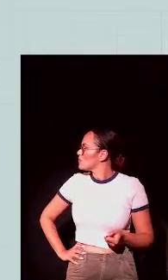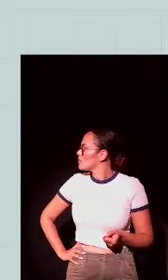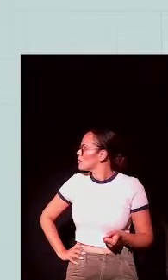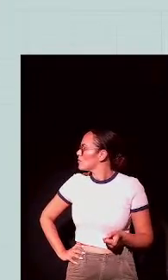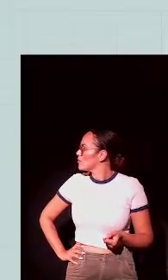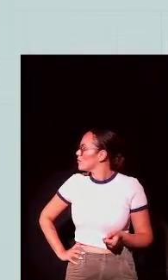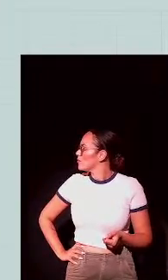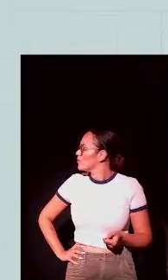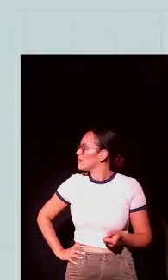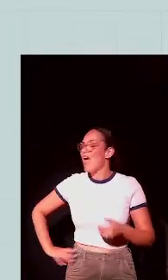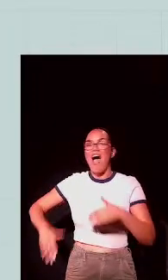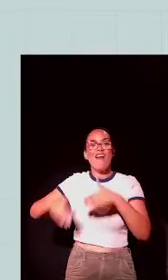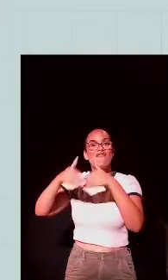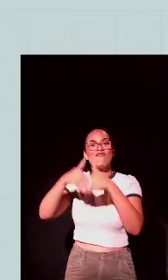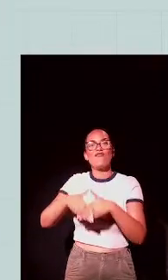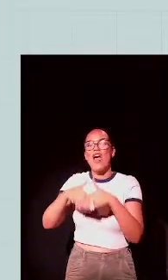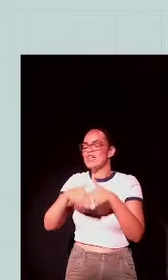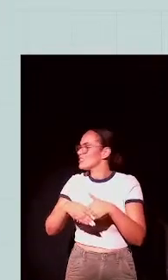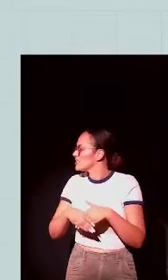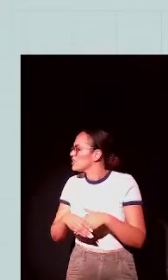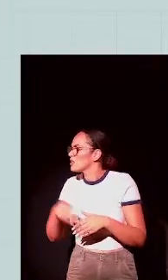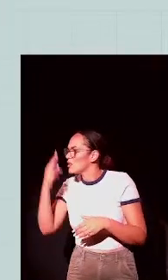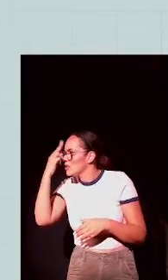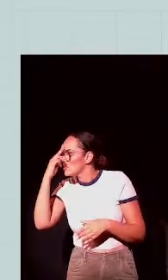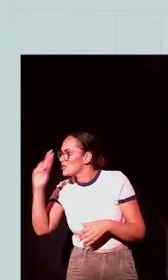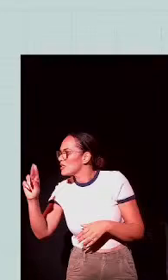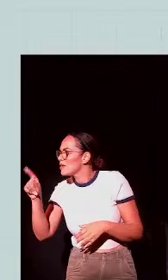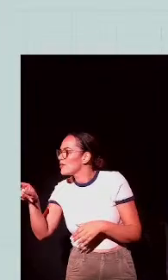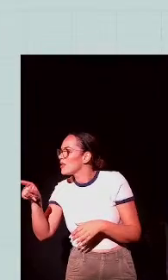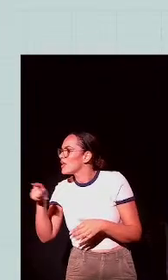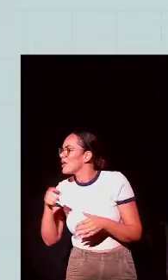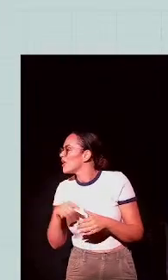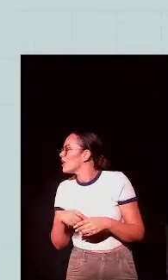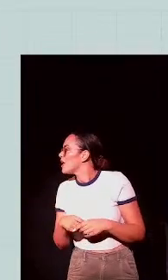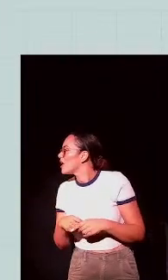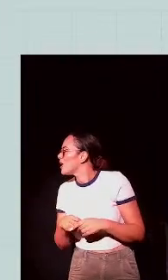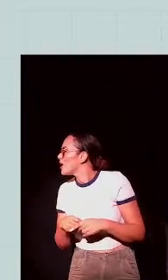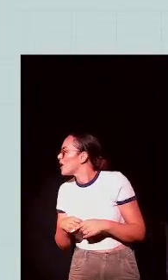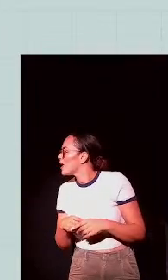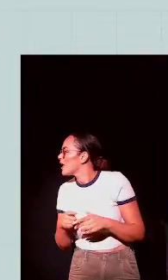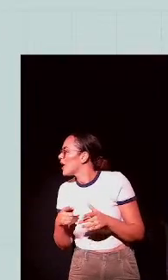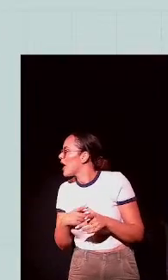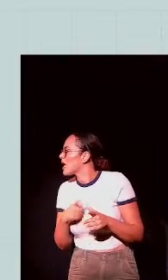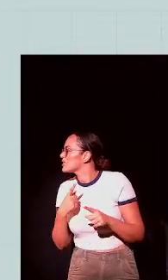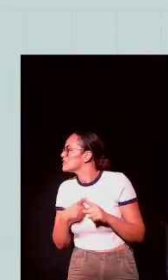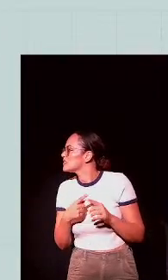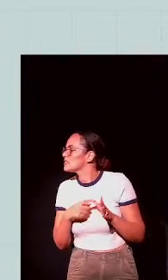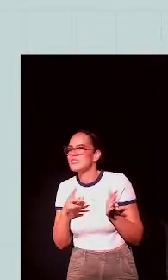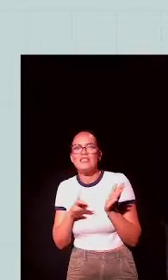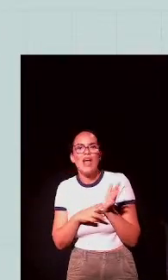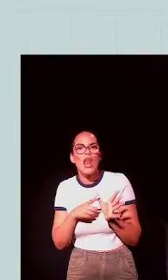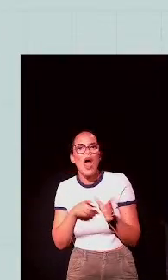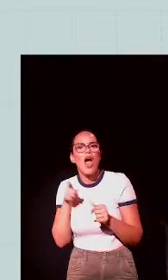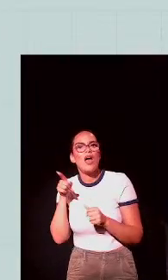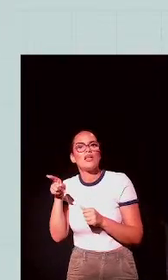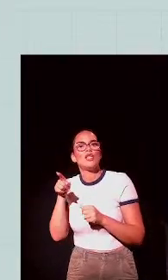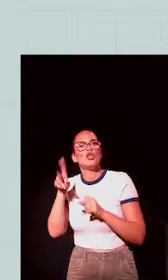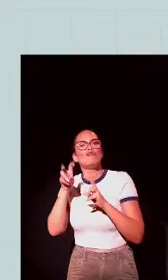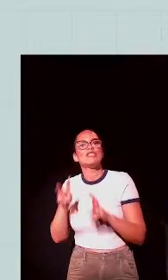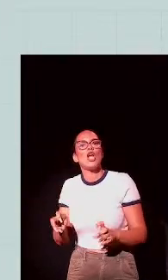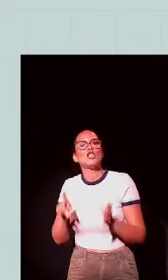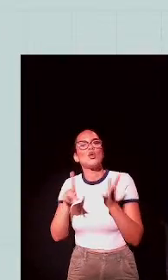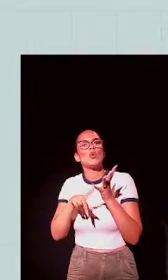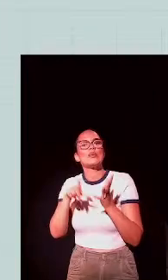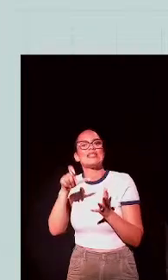Our friend over here, I'm sorry, I forget your. Oksana is doing some research at UCL